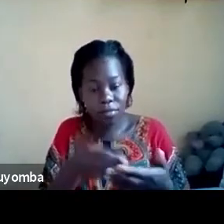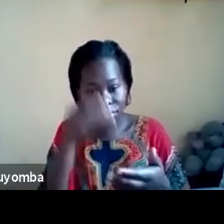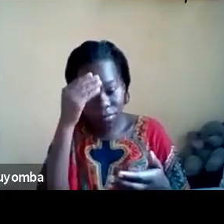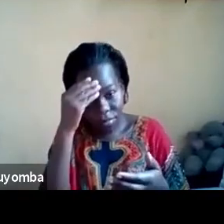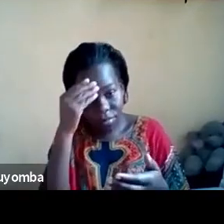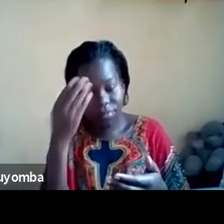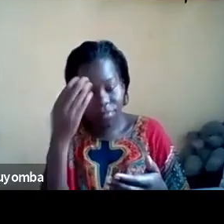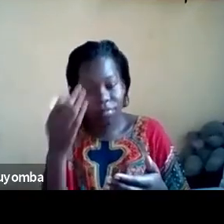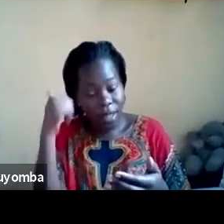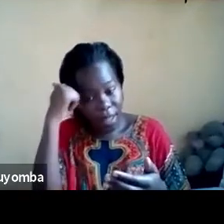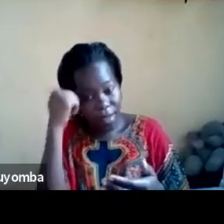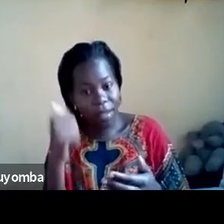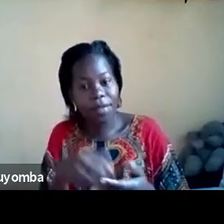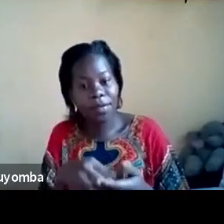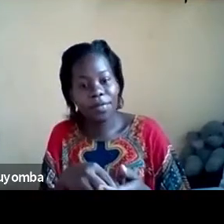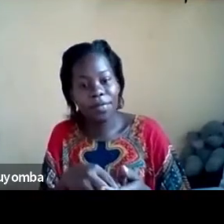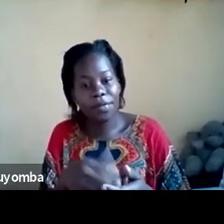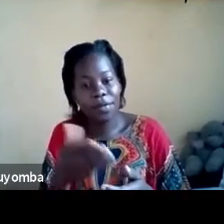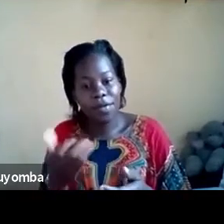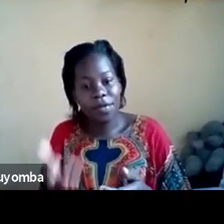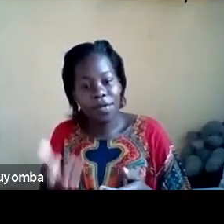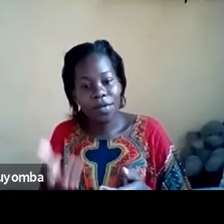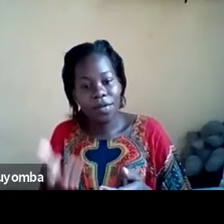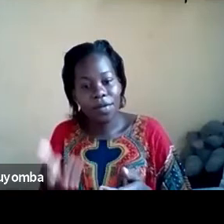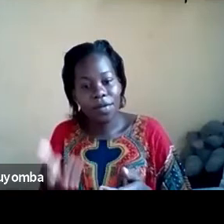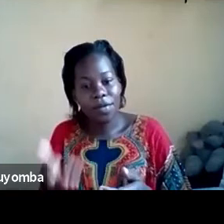that, we have over 10,